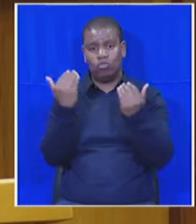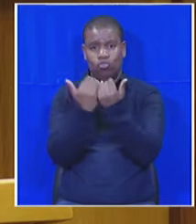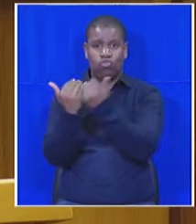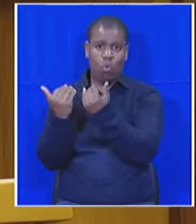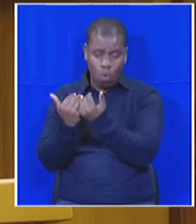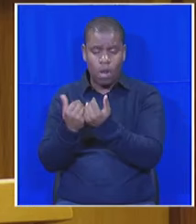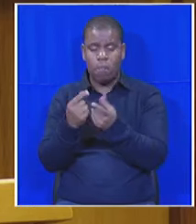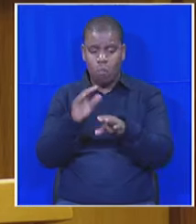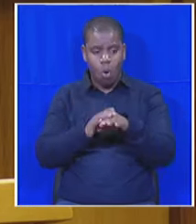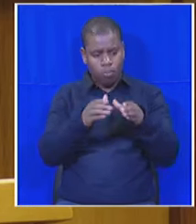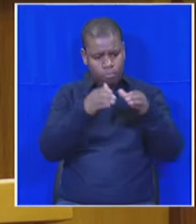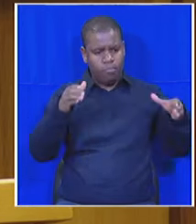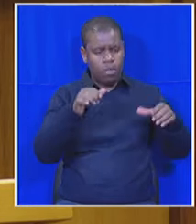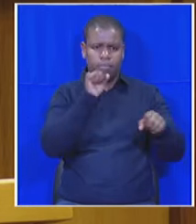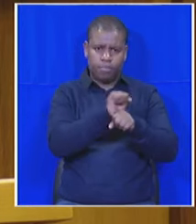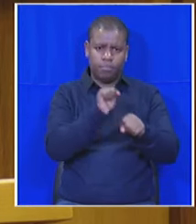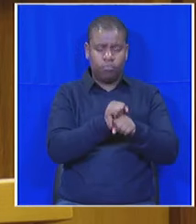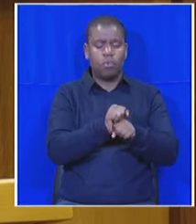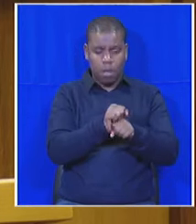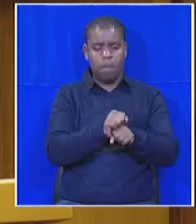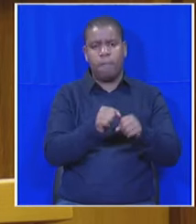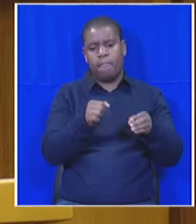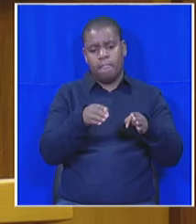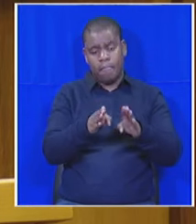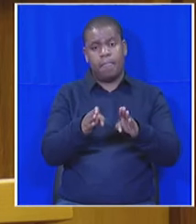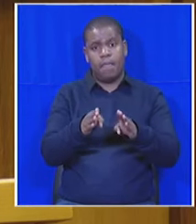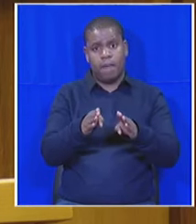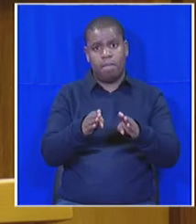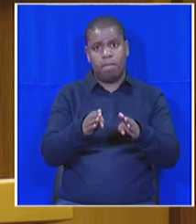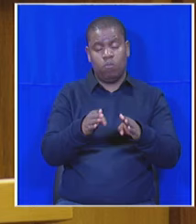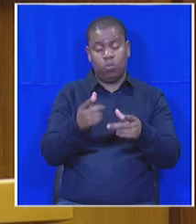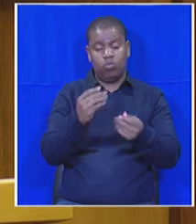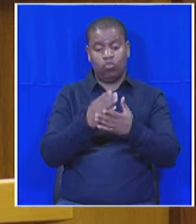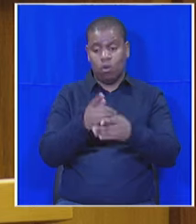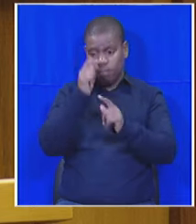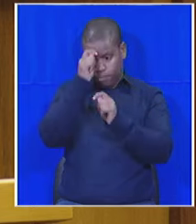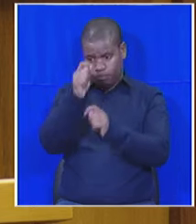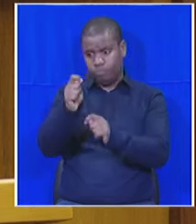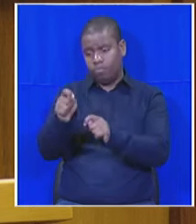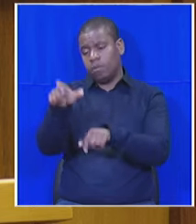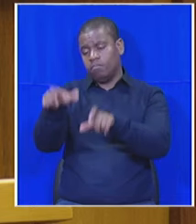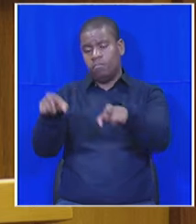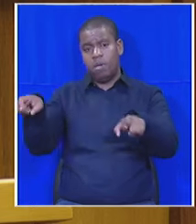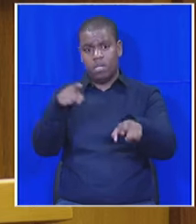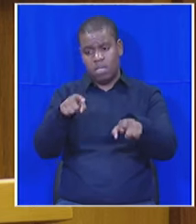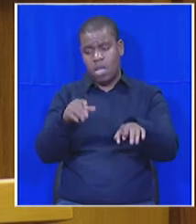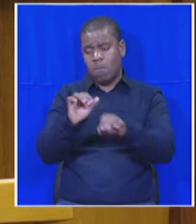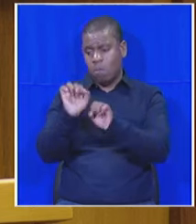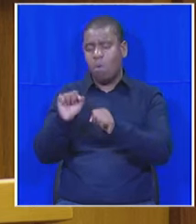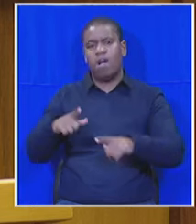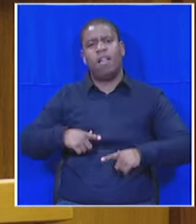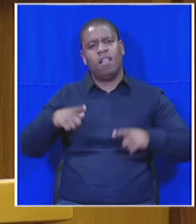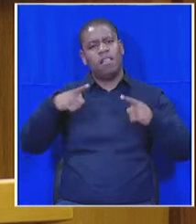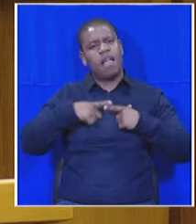of the Liberation Heritage Road, which will seek to honor those who sacrificed their